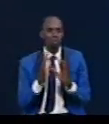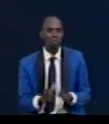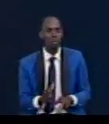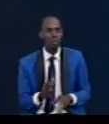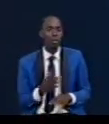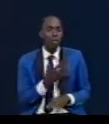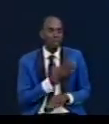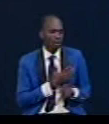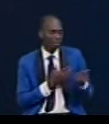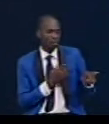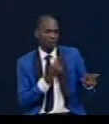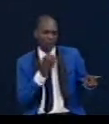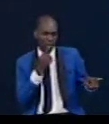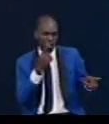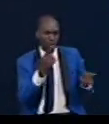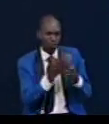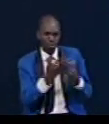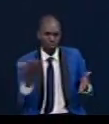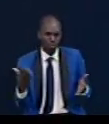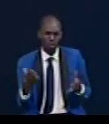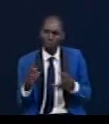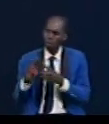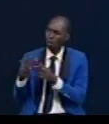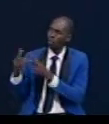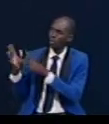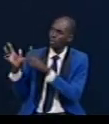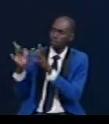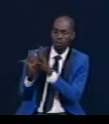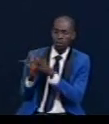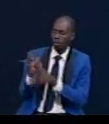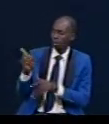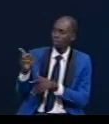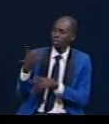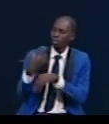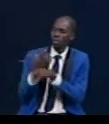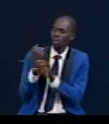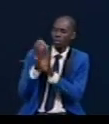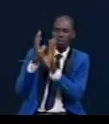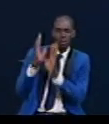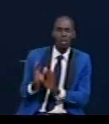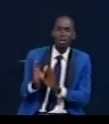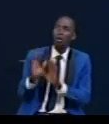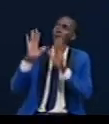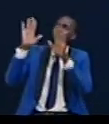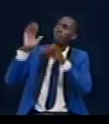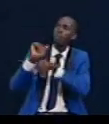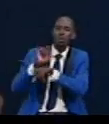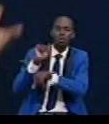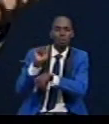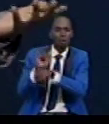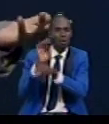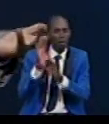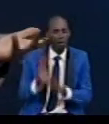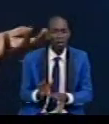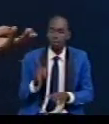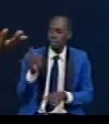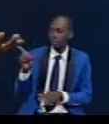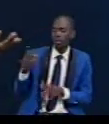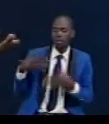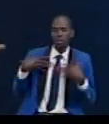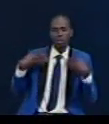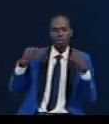your choice. But Jesus, the creator, the miracle worker, the healer, the one that has